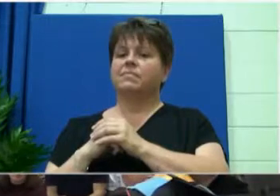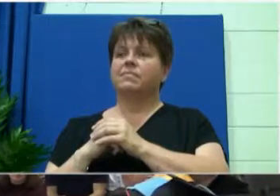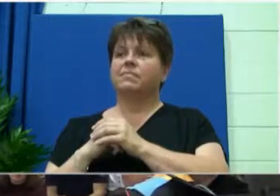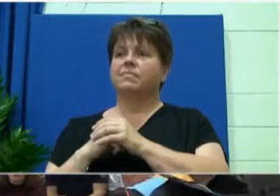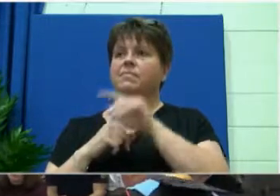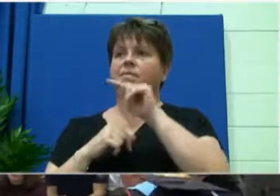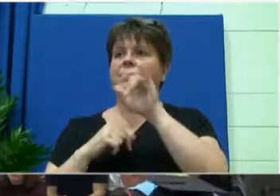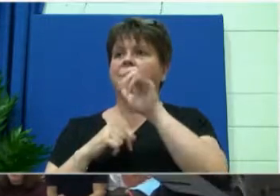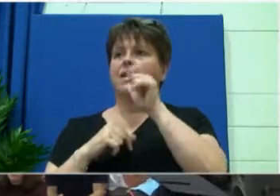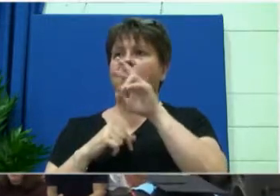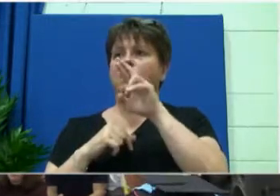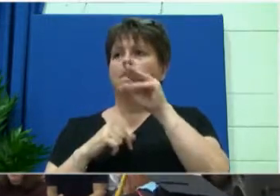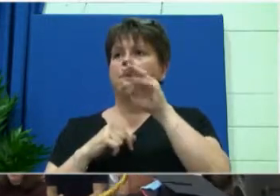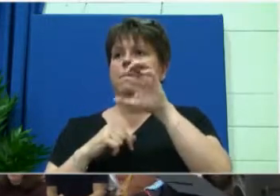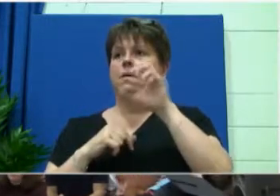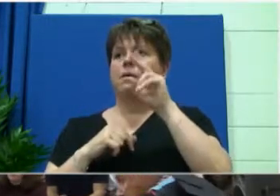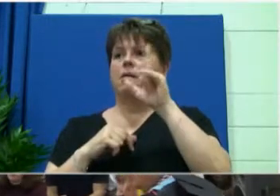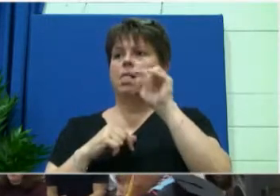Taylor McCullough.